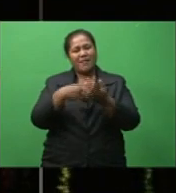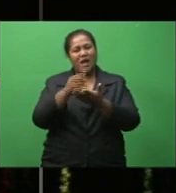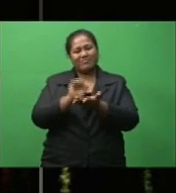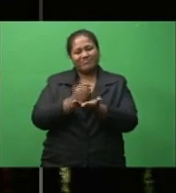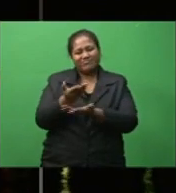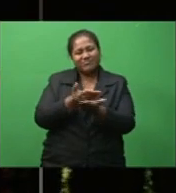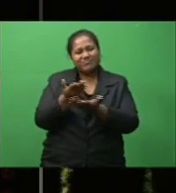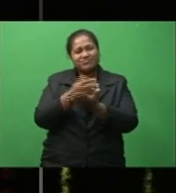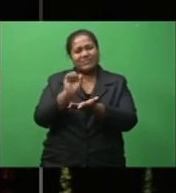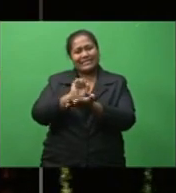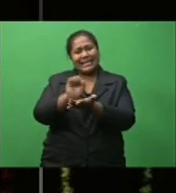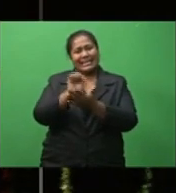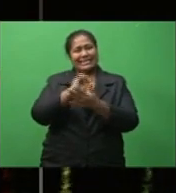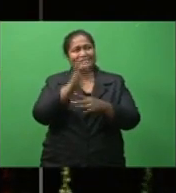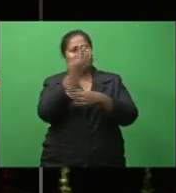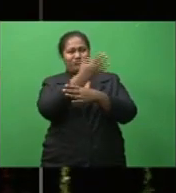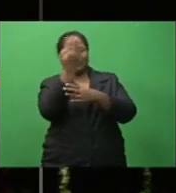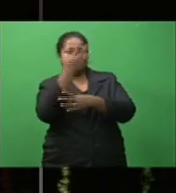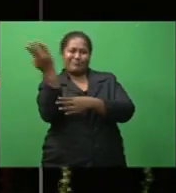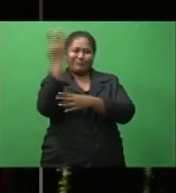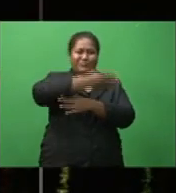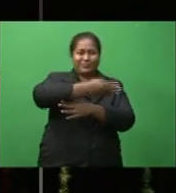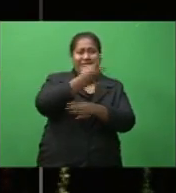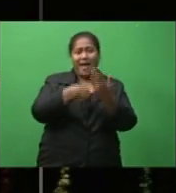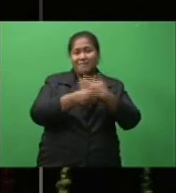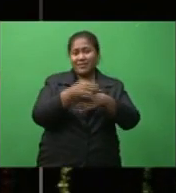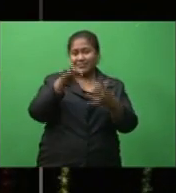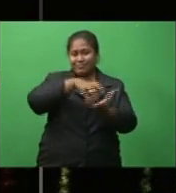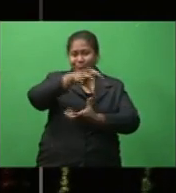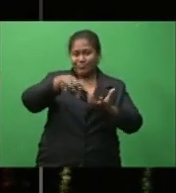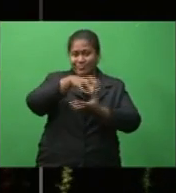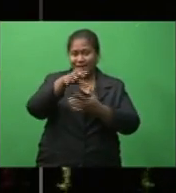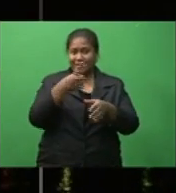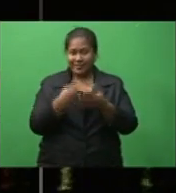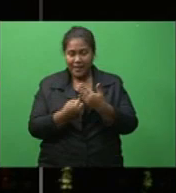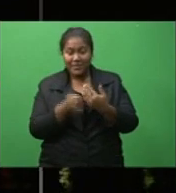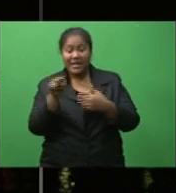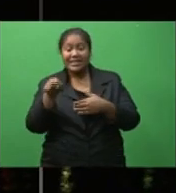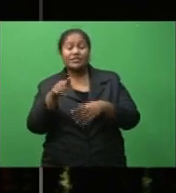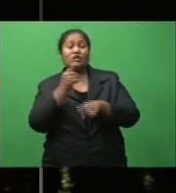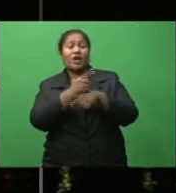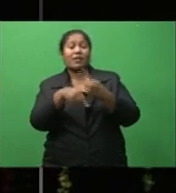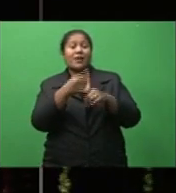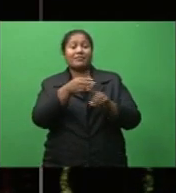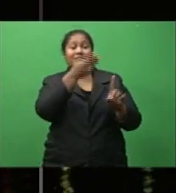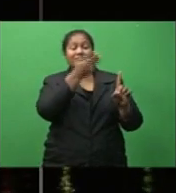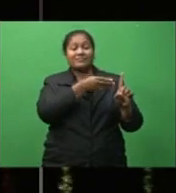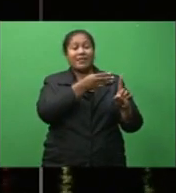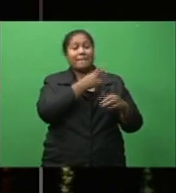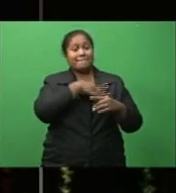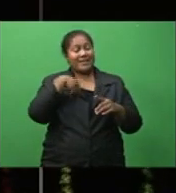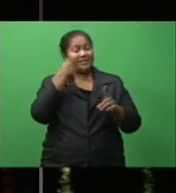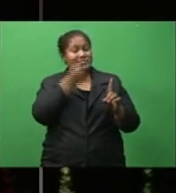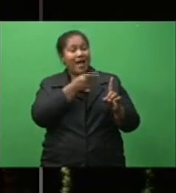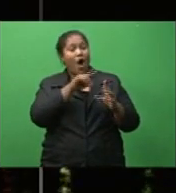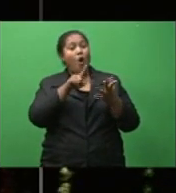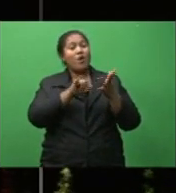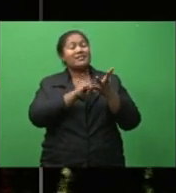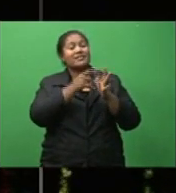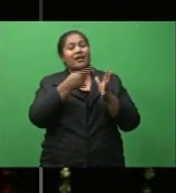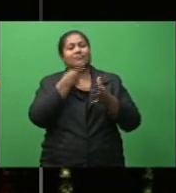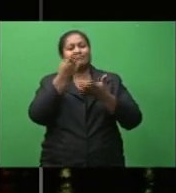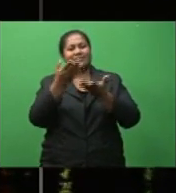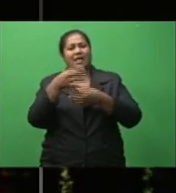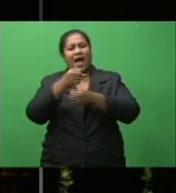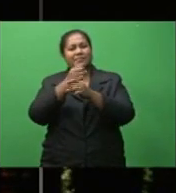owners following Tropical Cyclone Harold. This was highlighted by the Minister for Forestry, Osena Ngamu, while giving an update on efforts